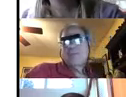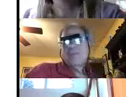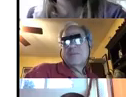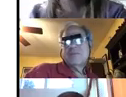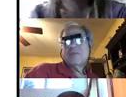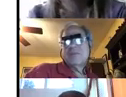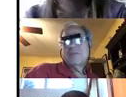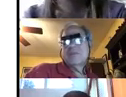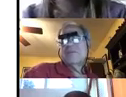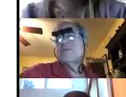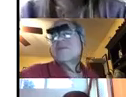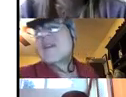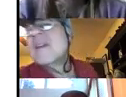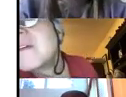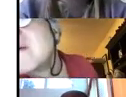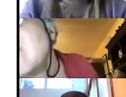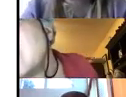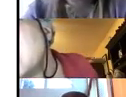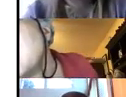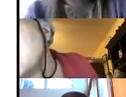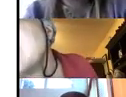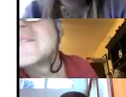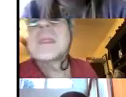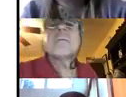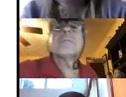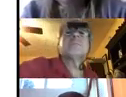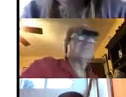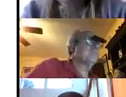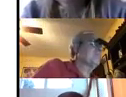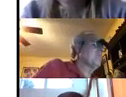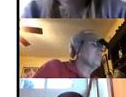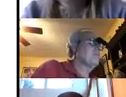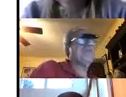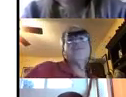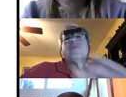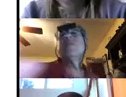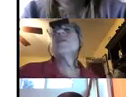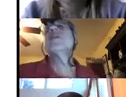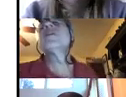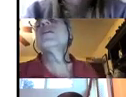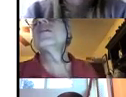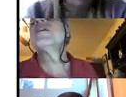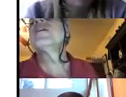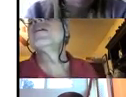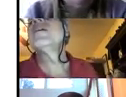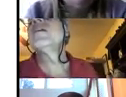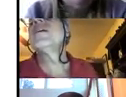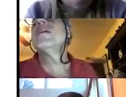communities decide to draw, the idea of the cultural construction of